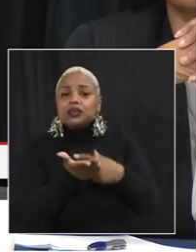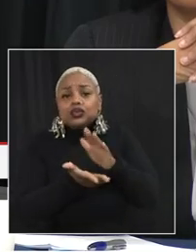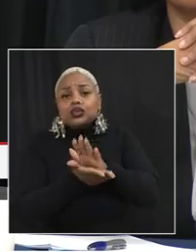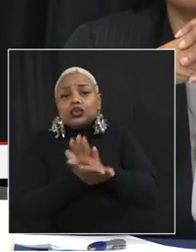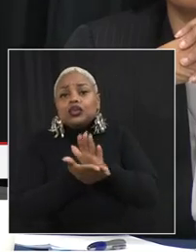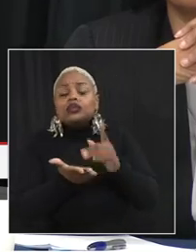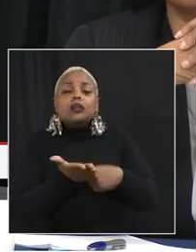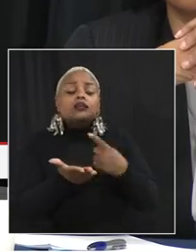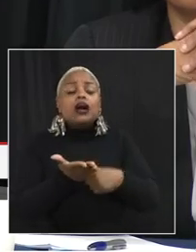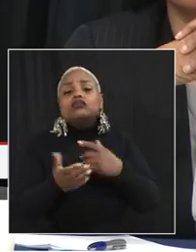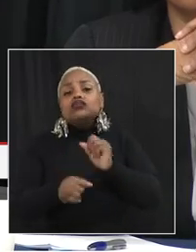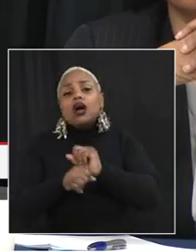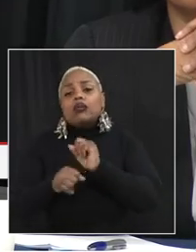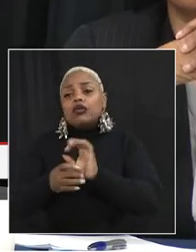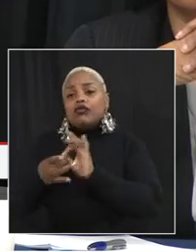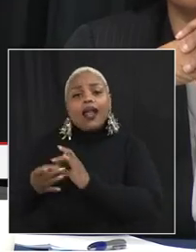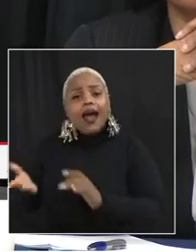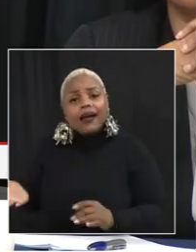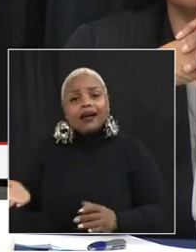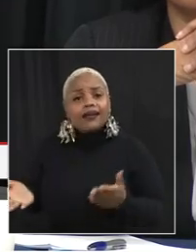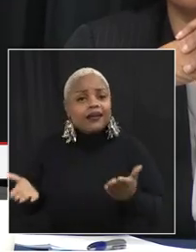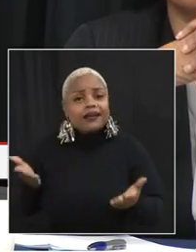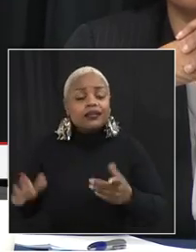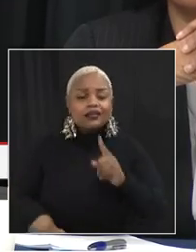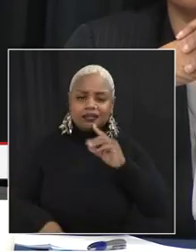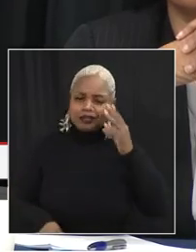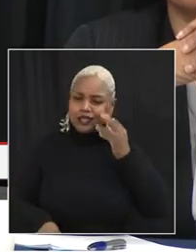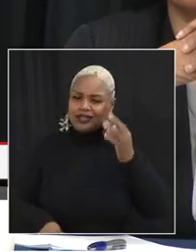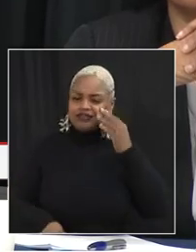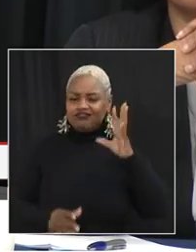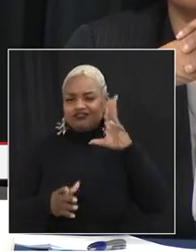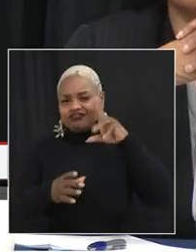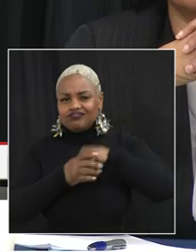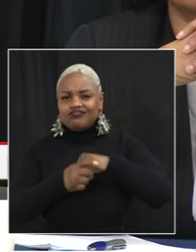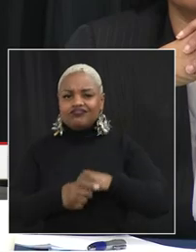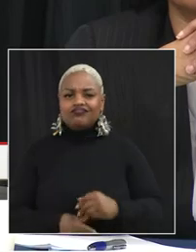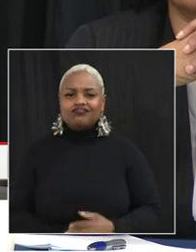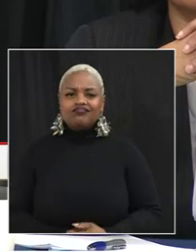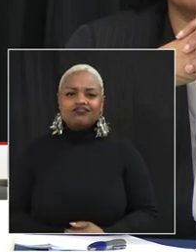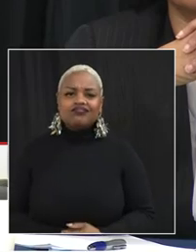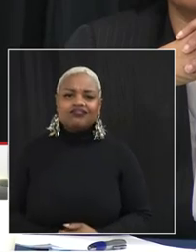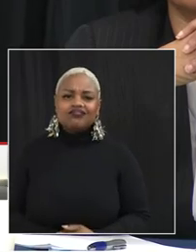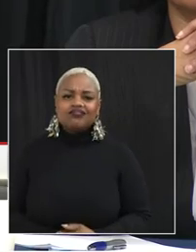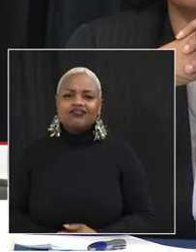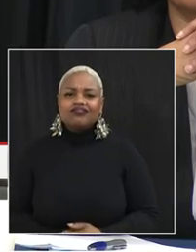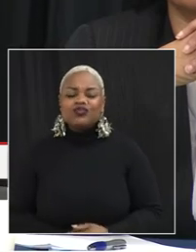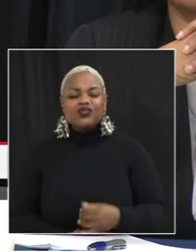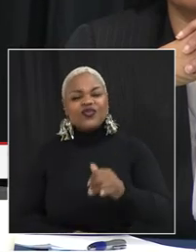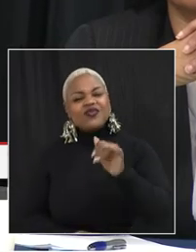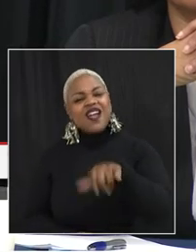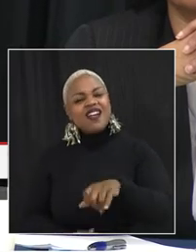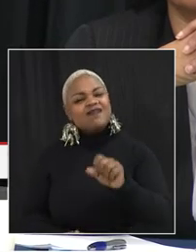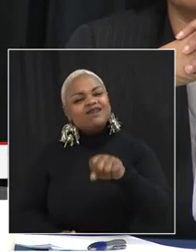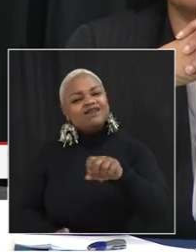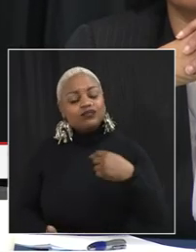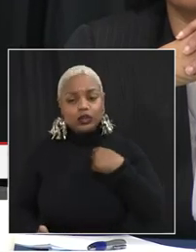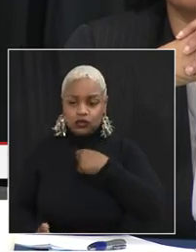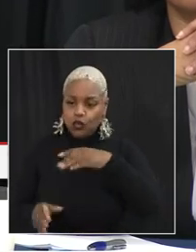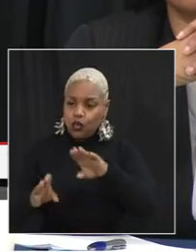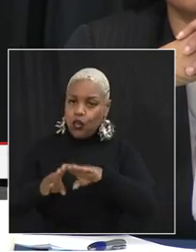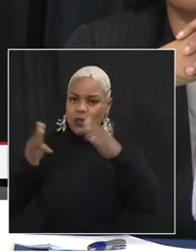job-related experience at the second half of their day. And that is, we opened that, what is that building